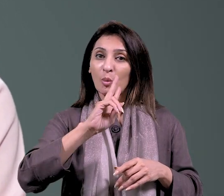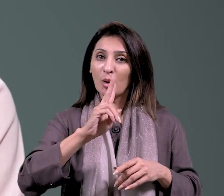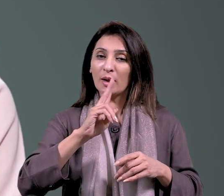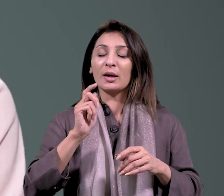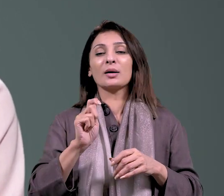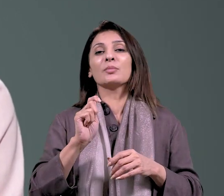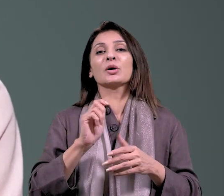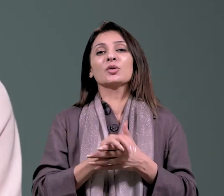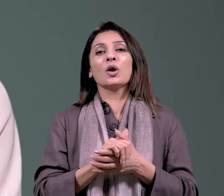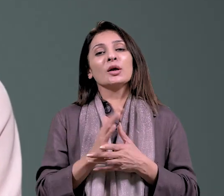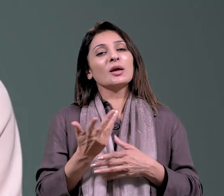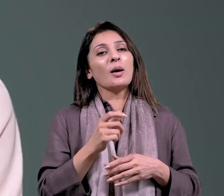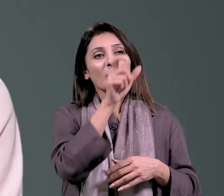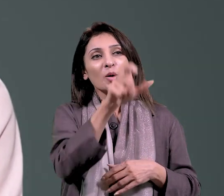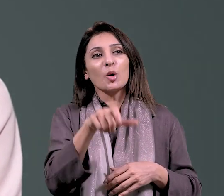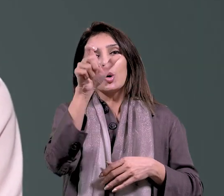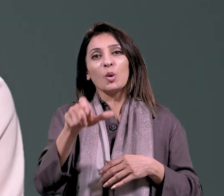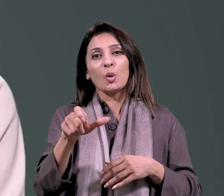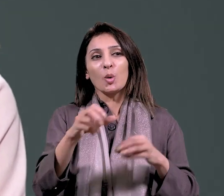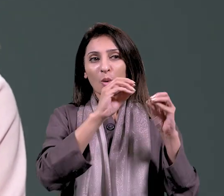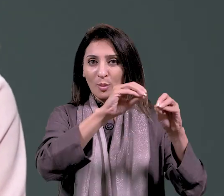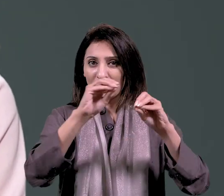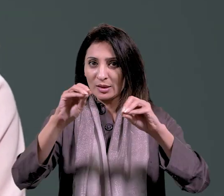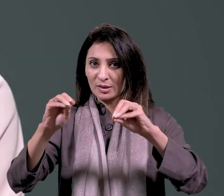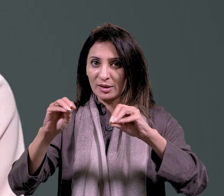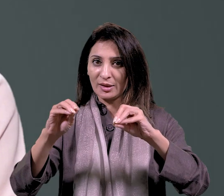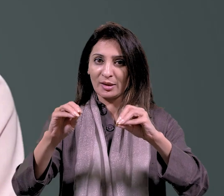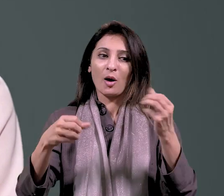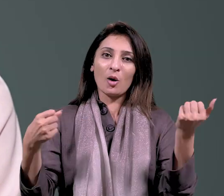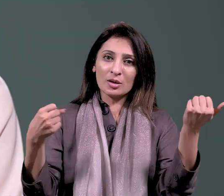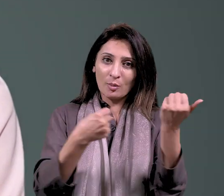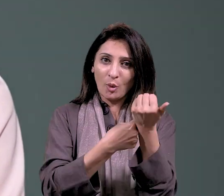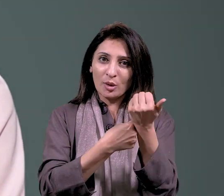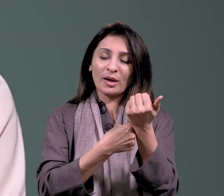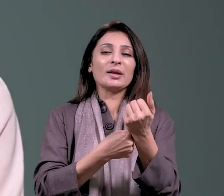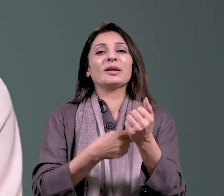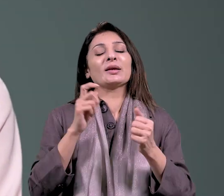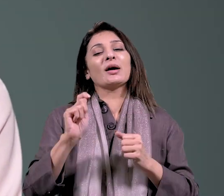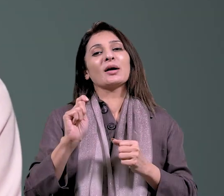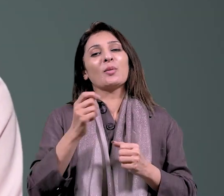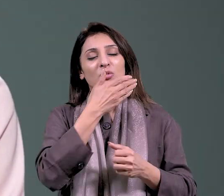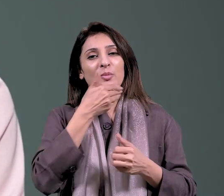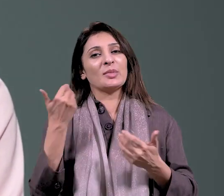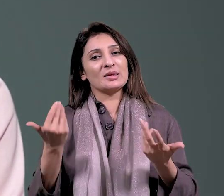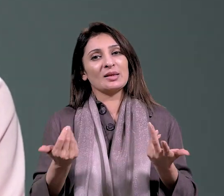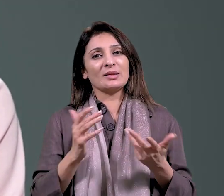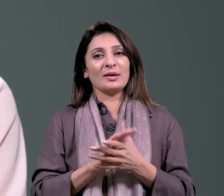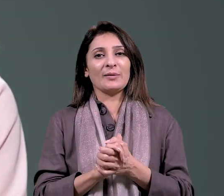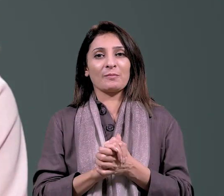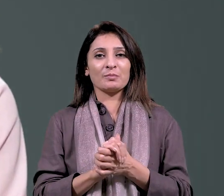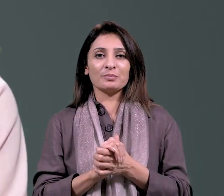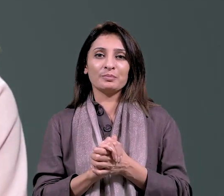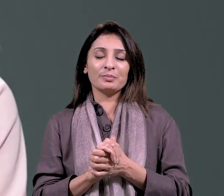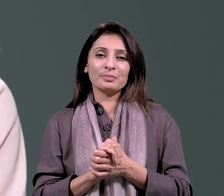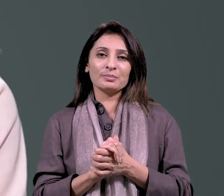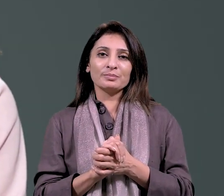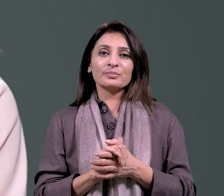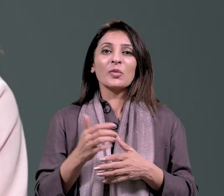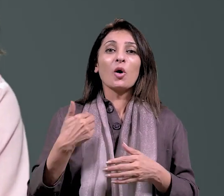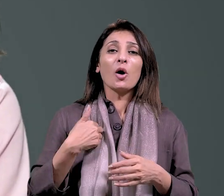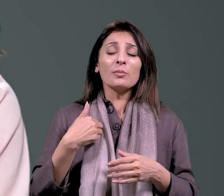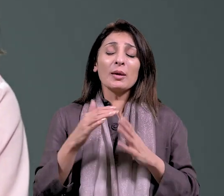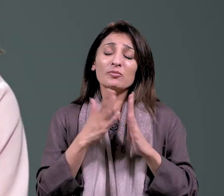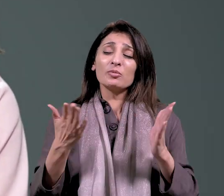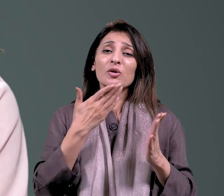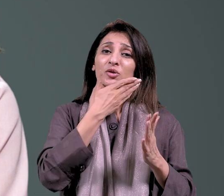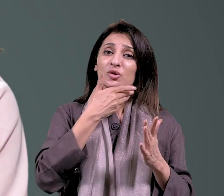work for the betterment of humanity. I know that I'm saying work for the betterment of humanity a lot, but that's what I want to do. And when I'm